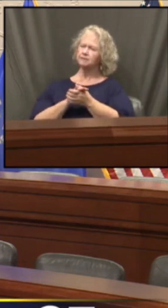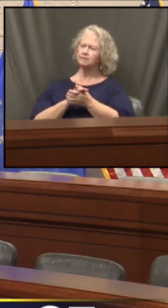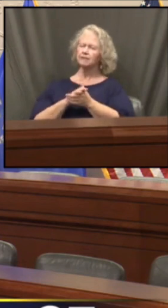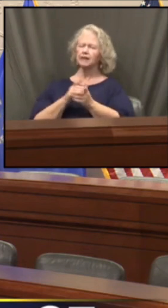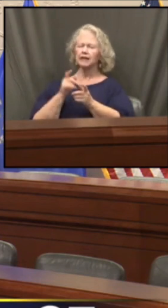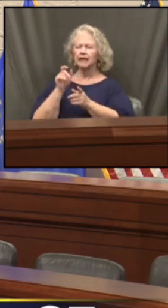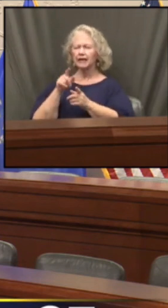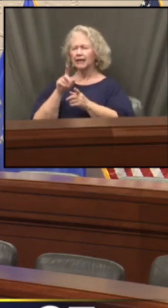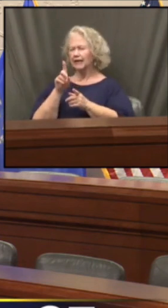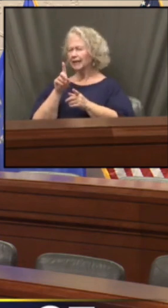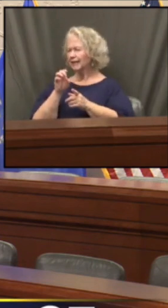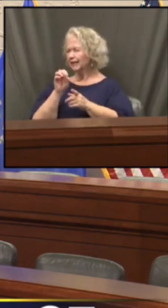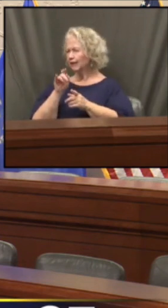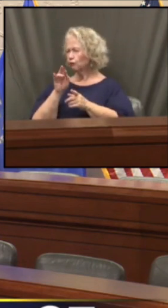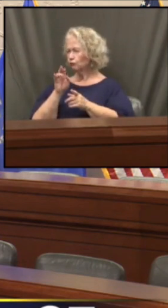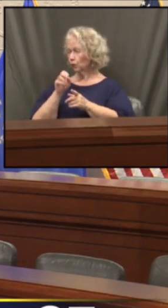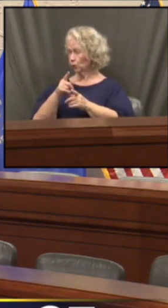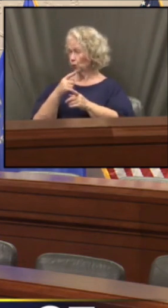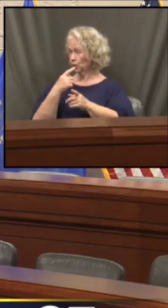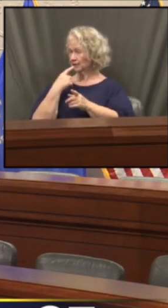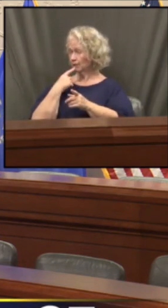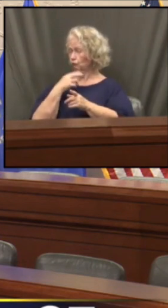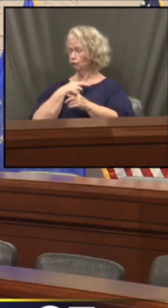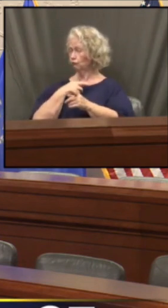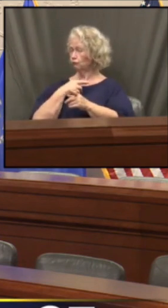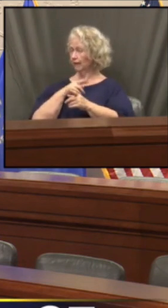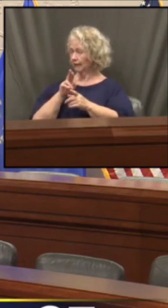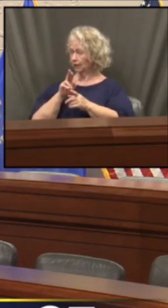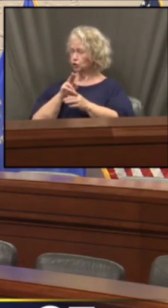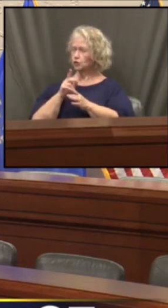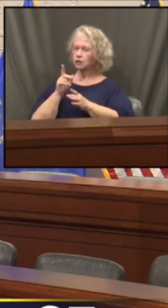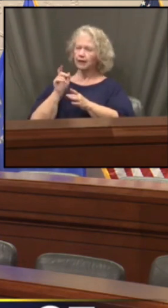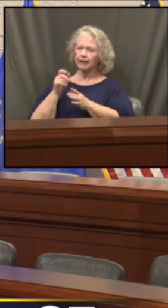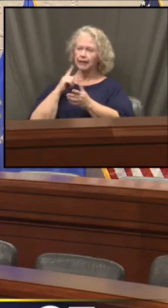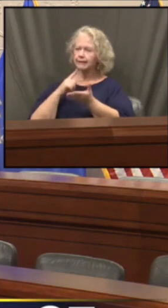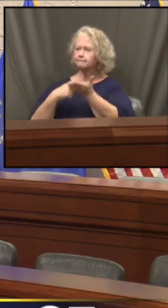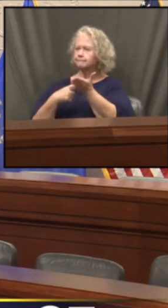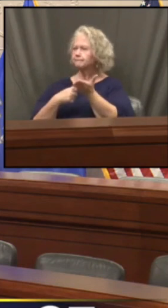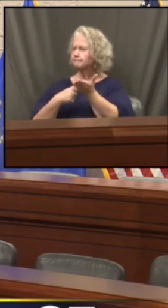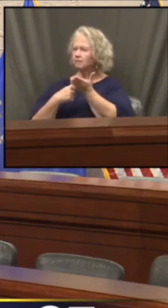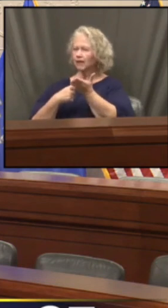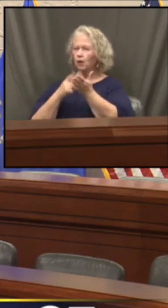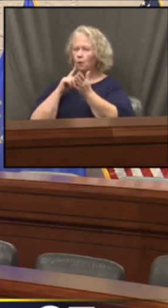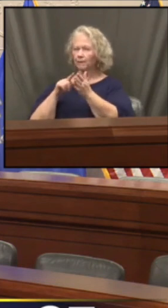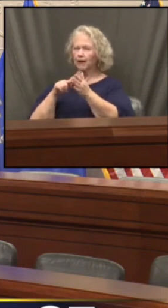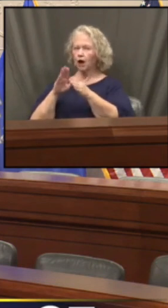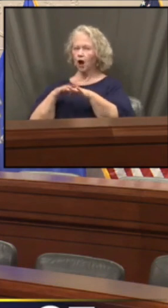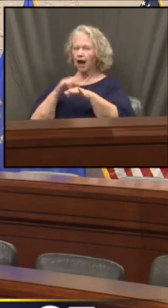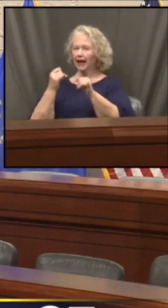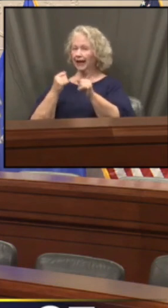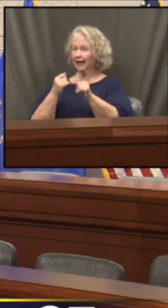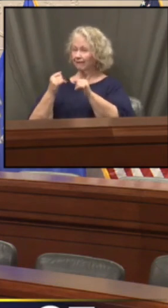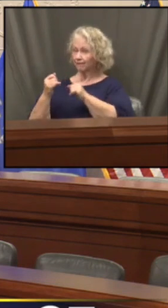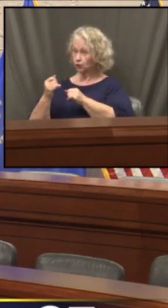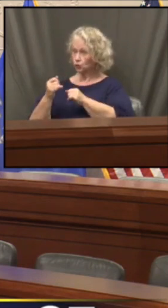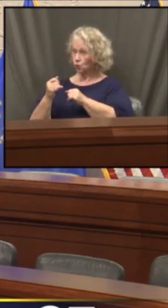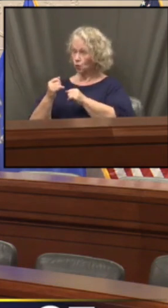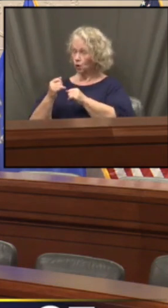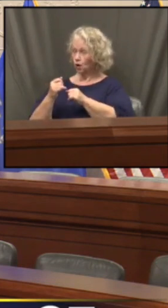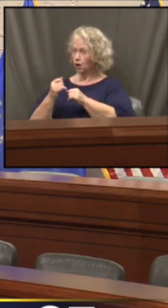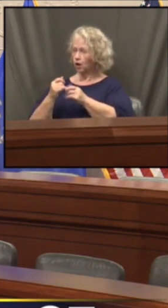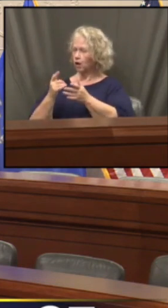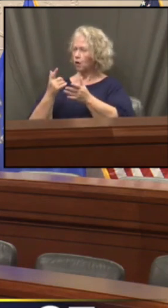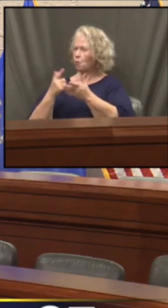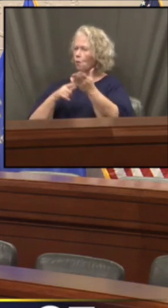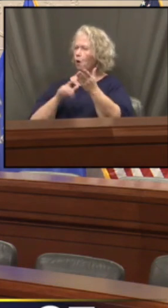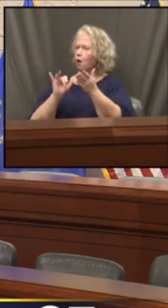you mentioned that the religious exemption would be worked out. It sounded like individually. So could we be looking at different parameters